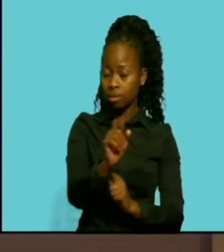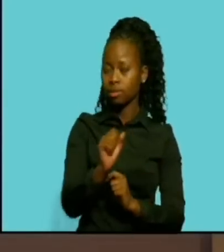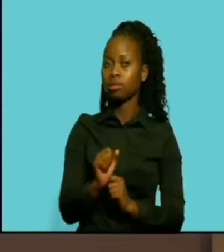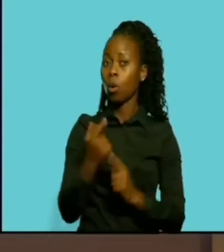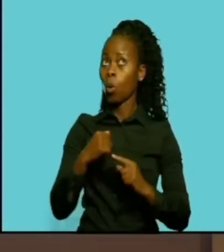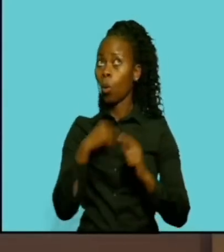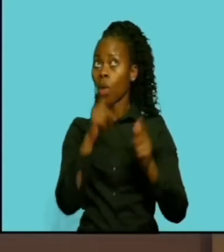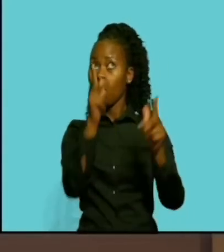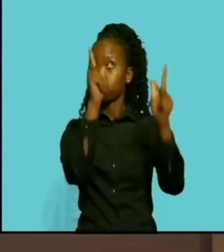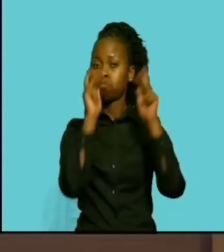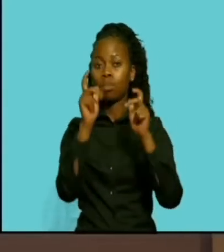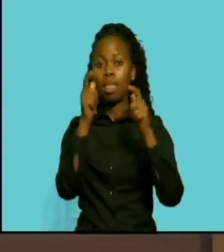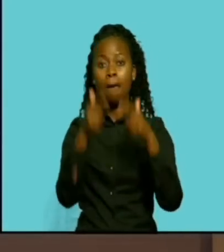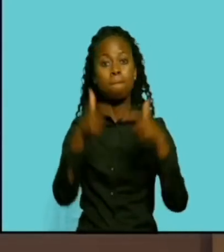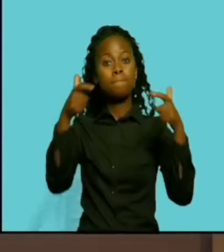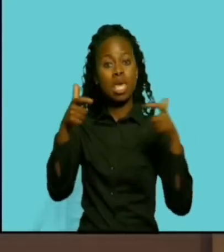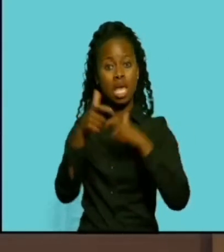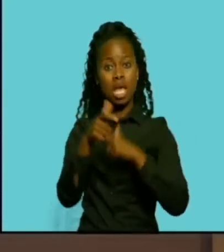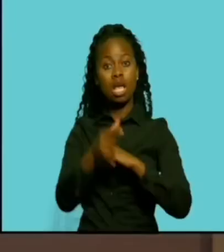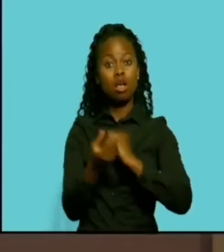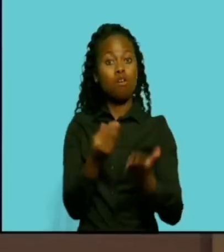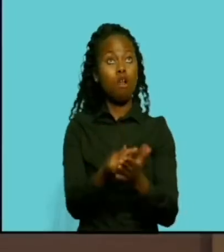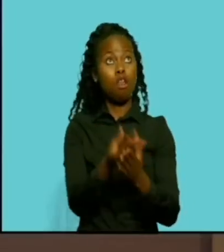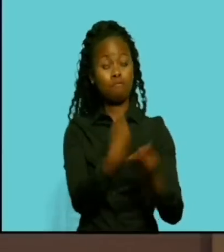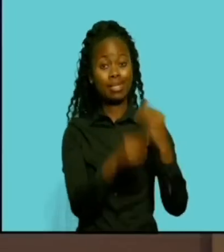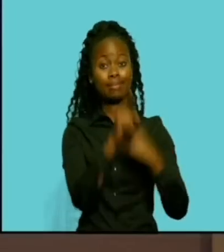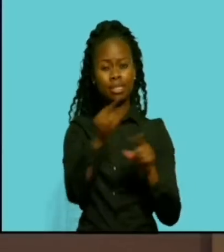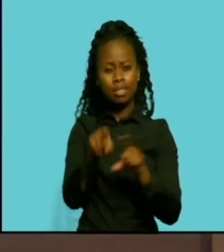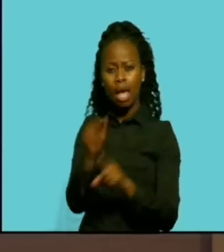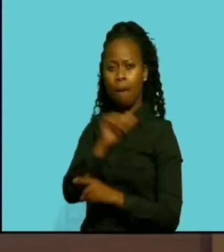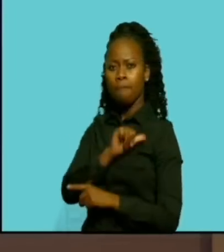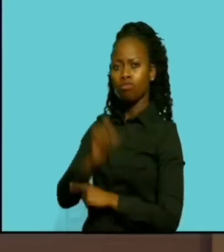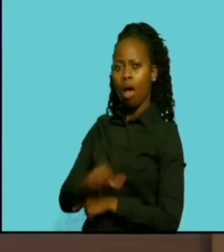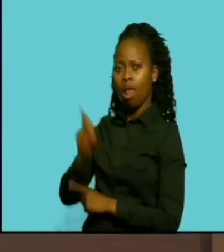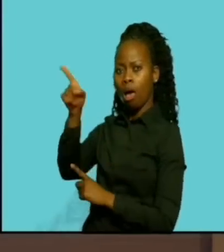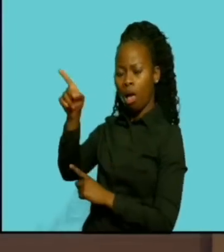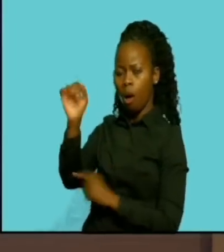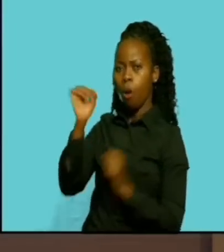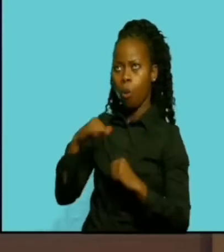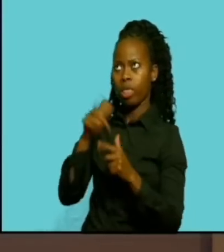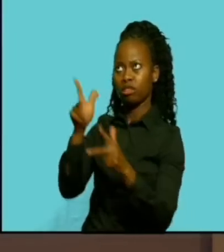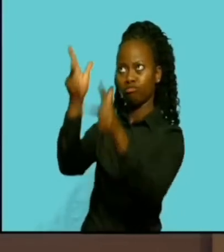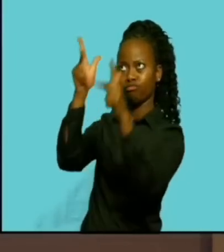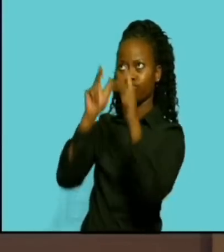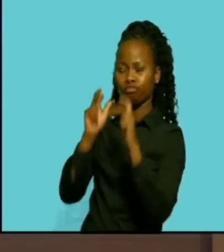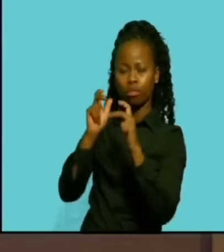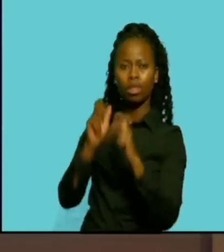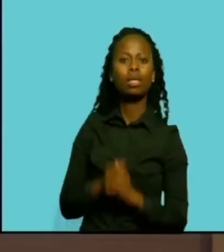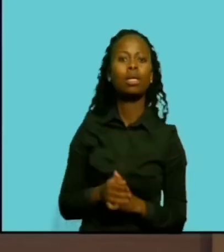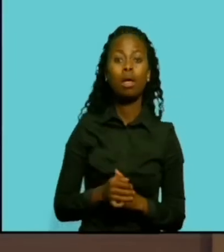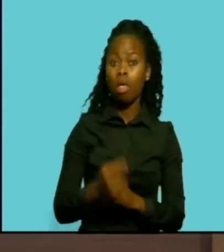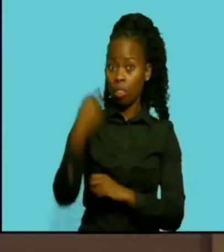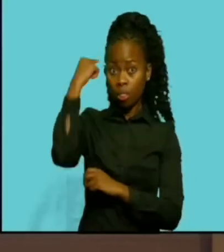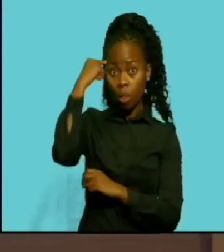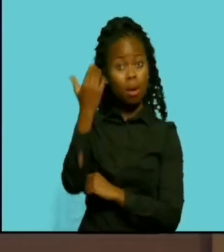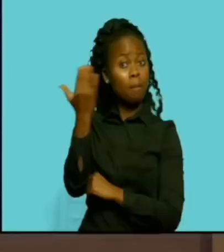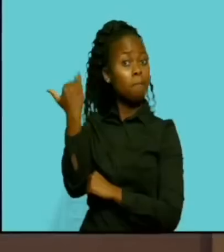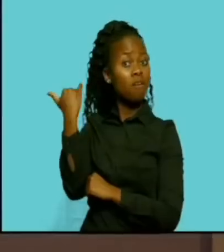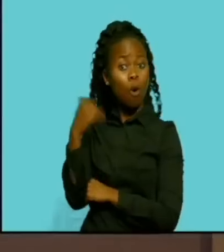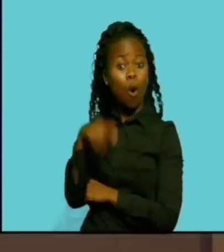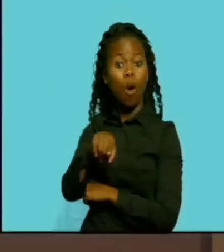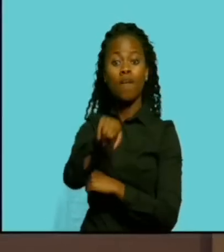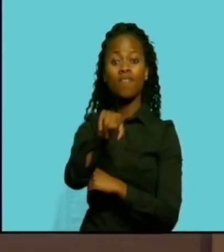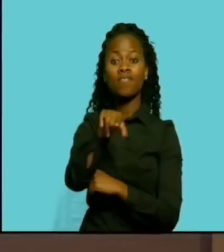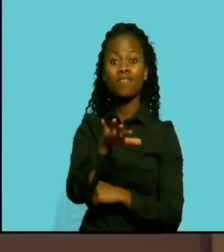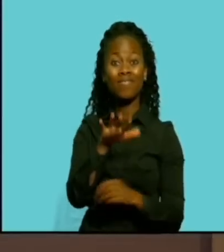a slowdown in China's economy. The implied starting point for the rand forecast is 15 rands 88 to the US